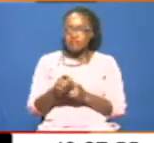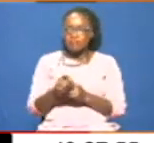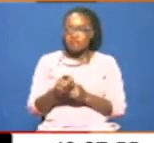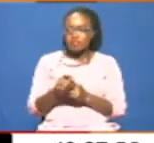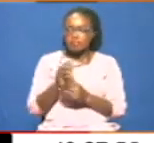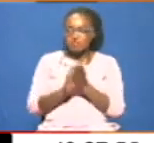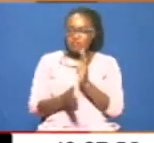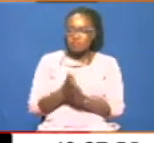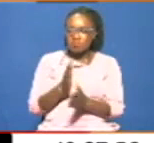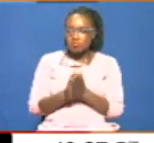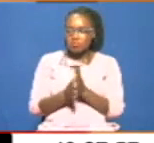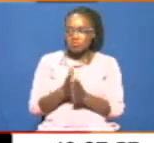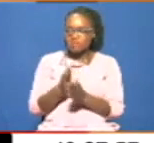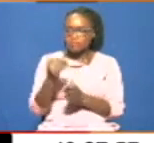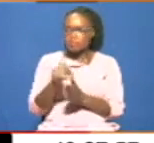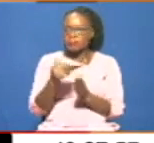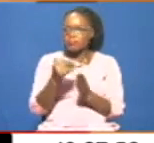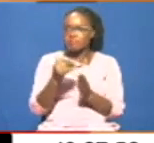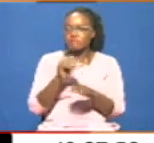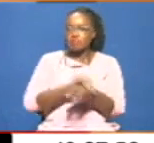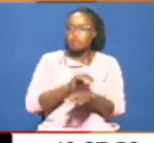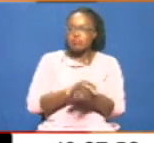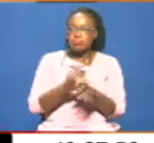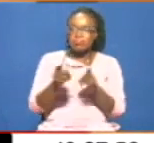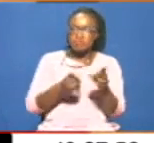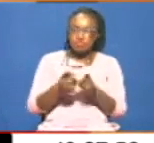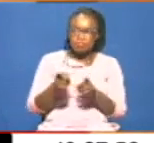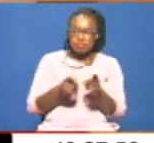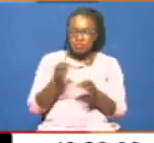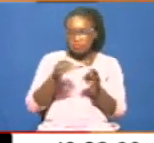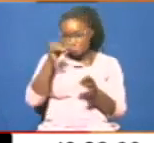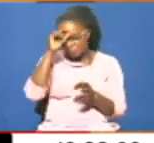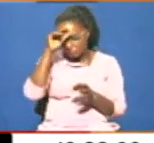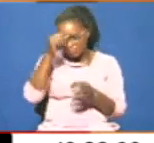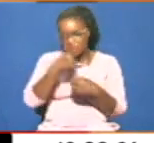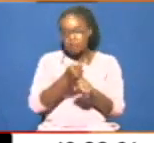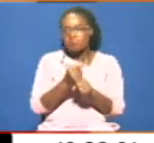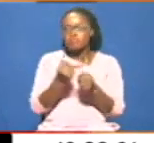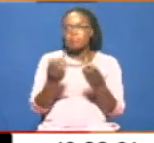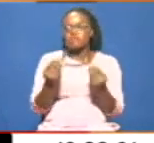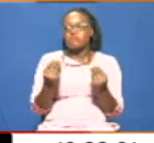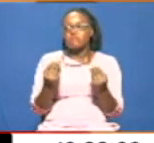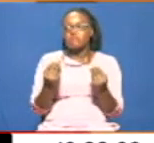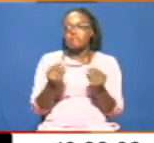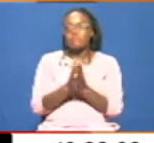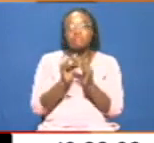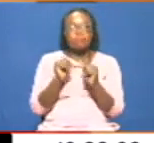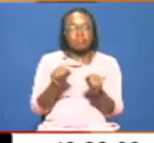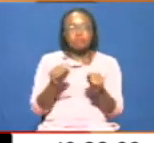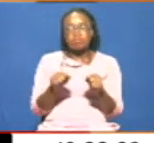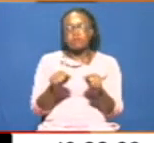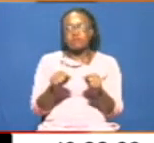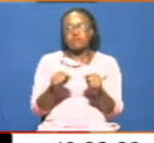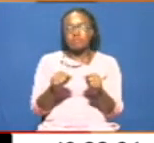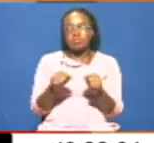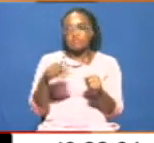without any proper controls. If government makes it easy and possible to